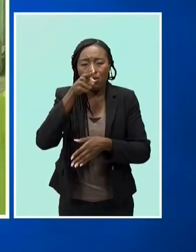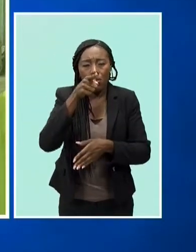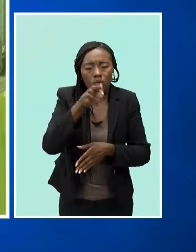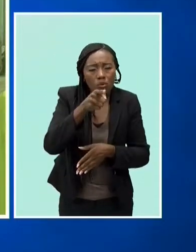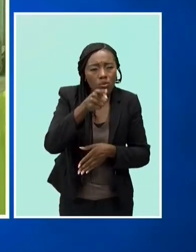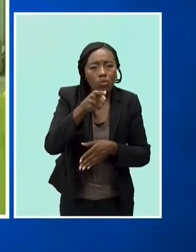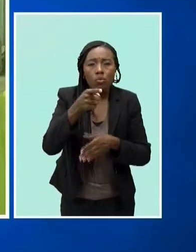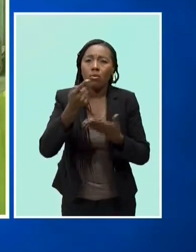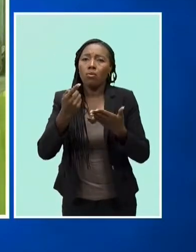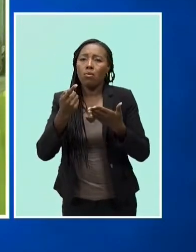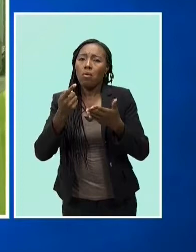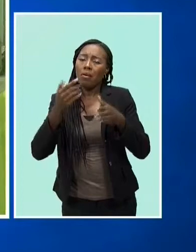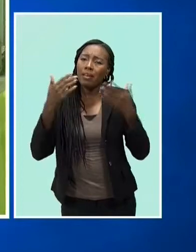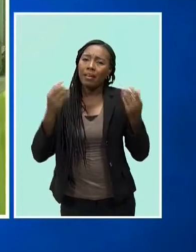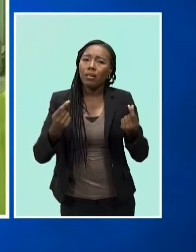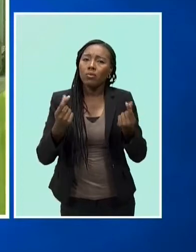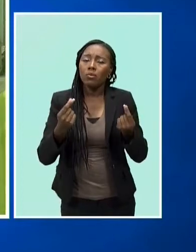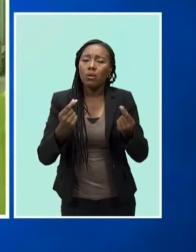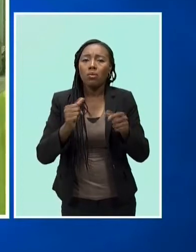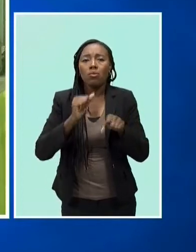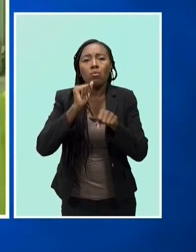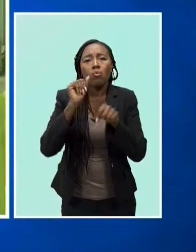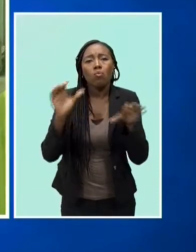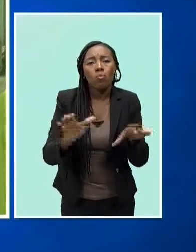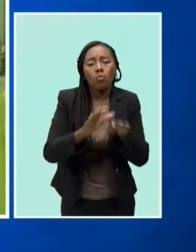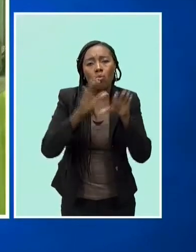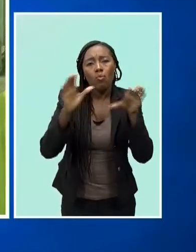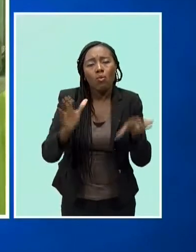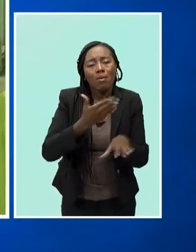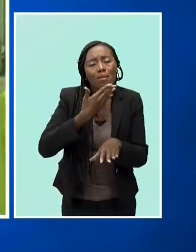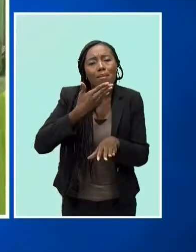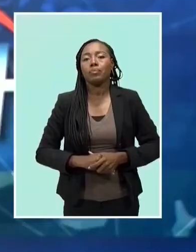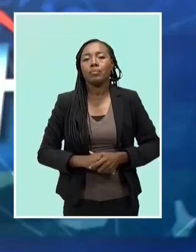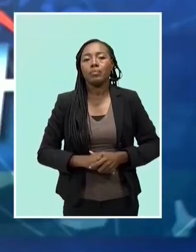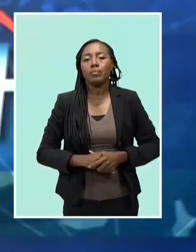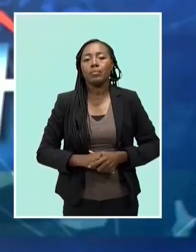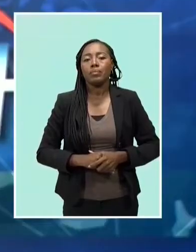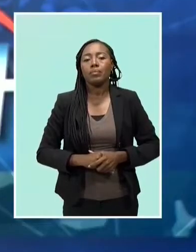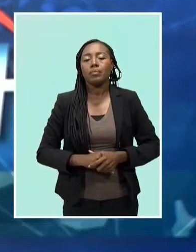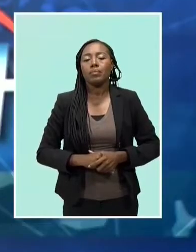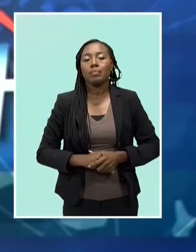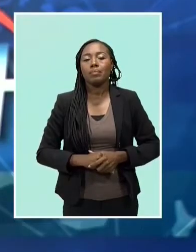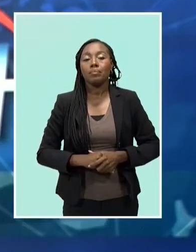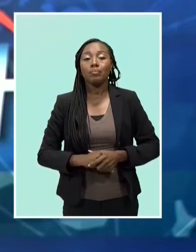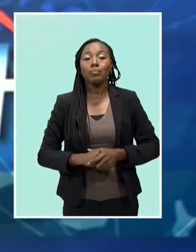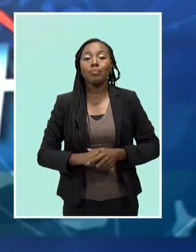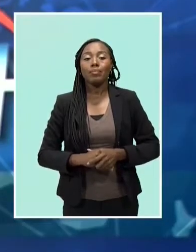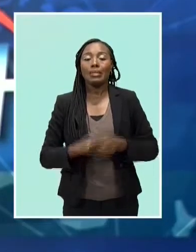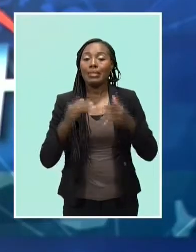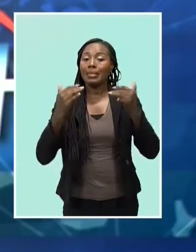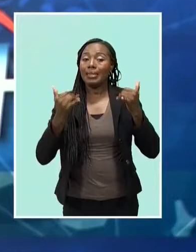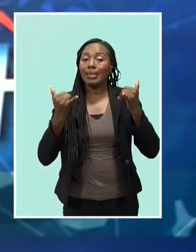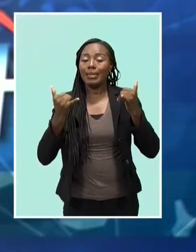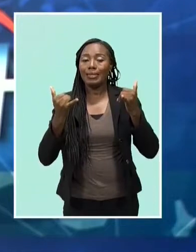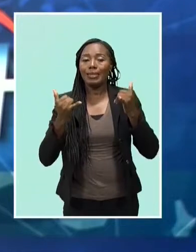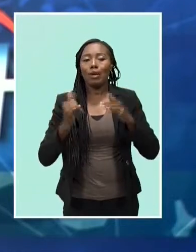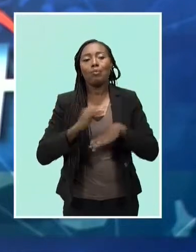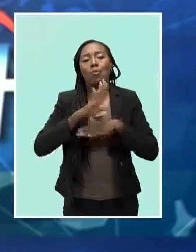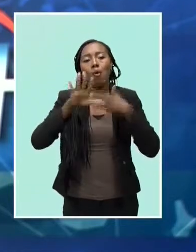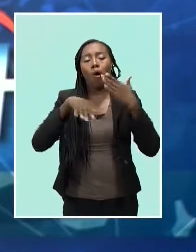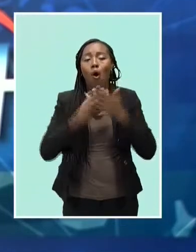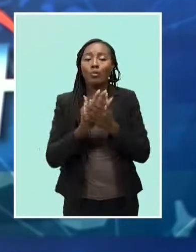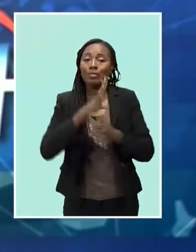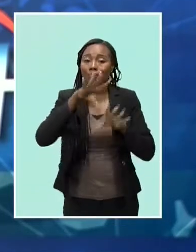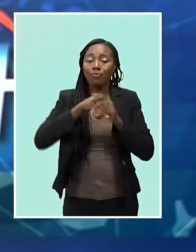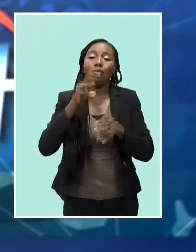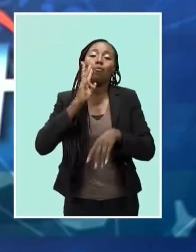that you pace yourself and that we get you at prime time? For us now to look at all things water.